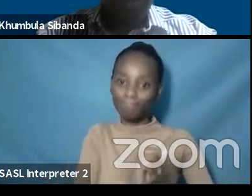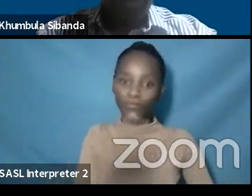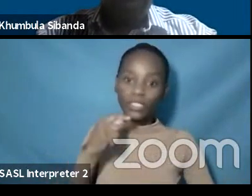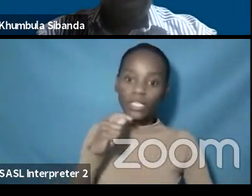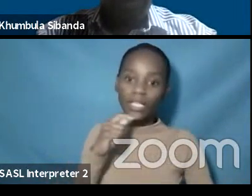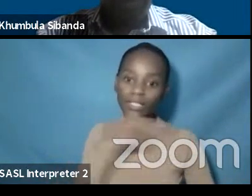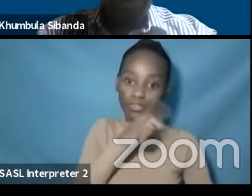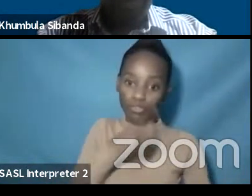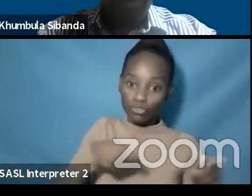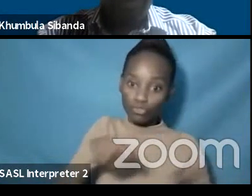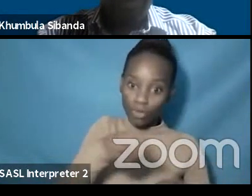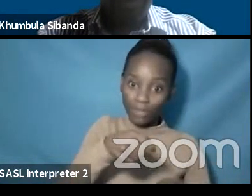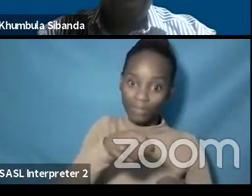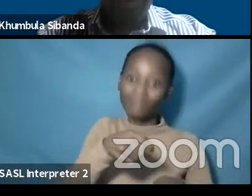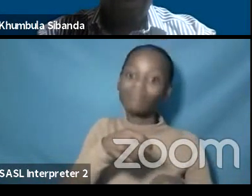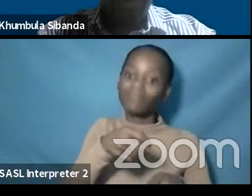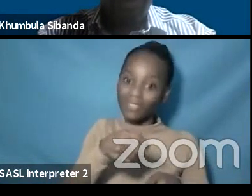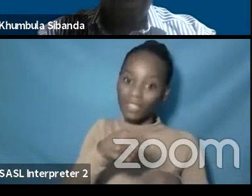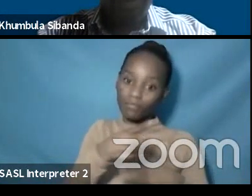Yes, that is from my side, sir.